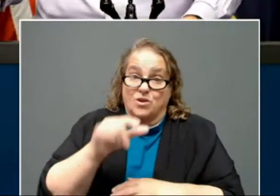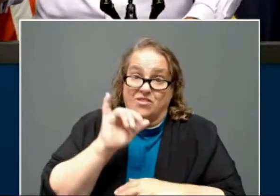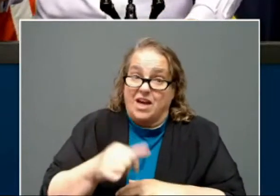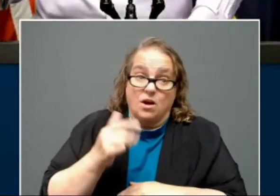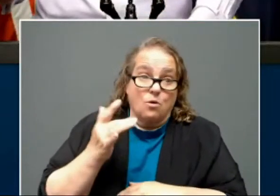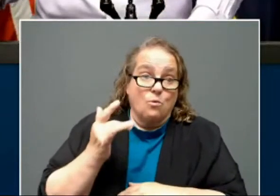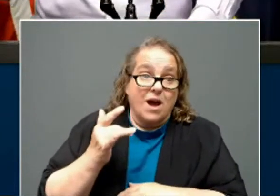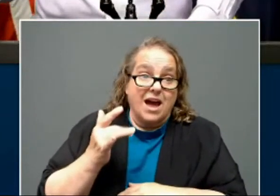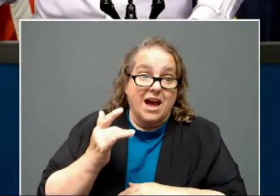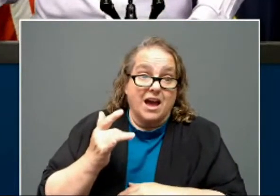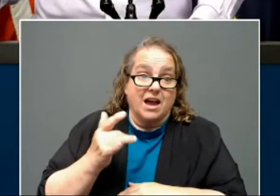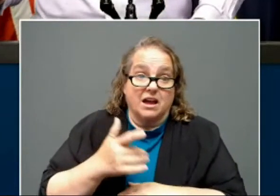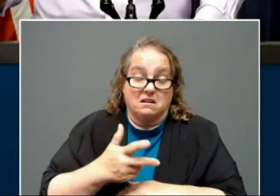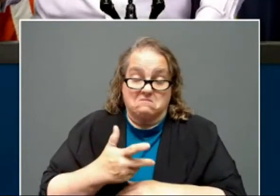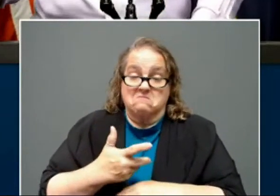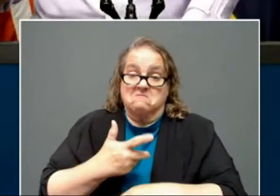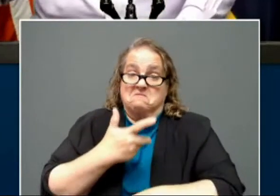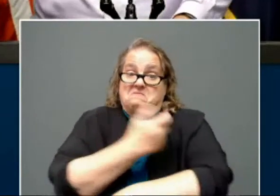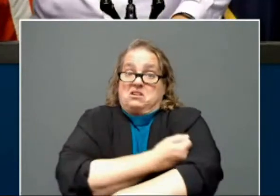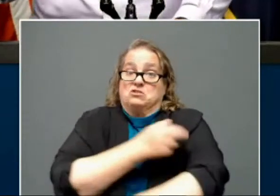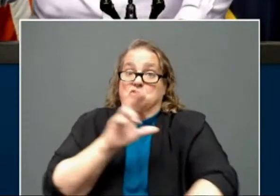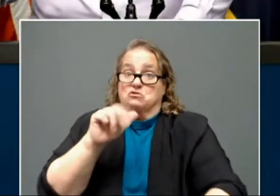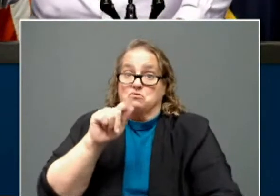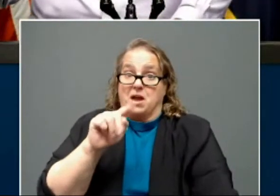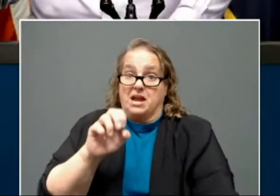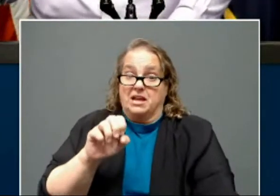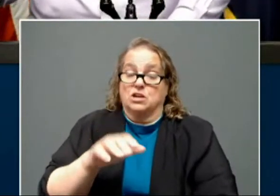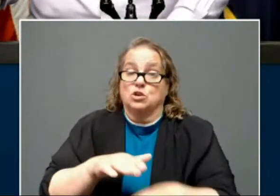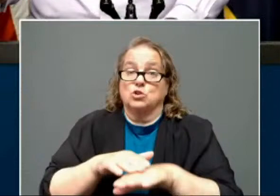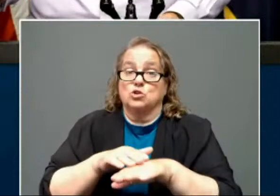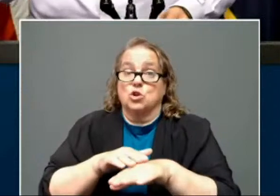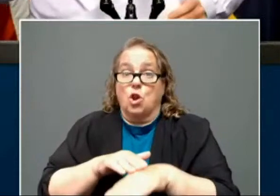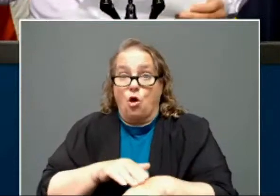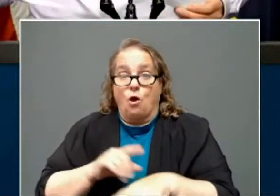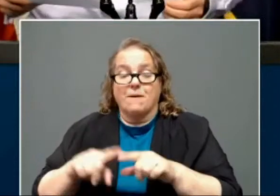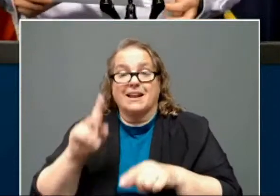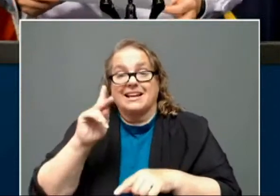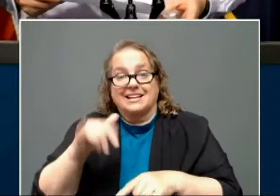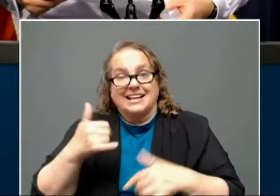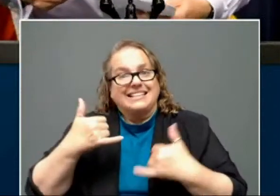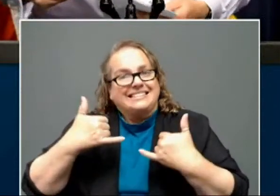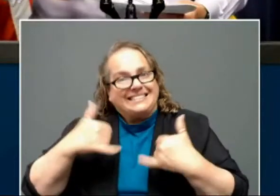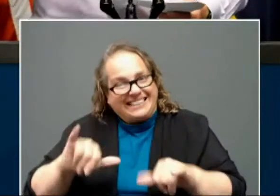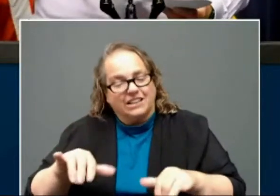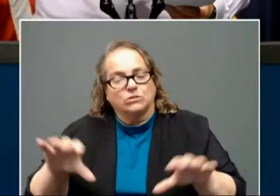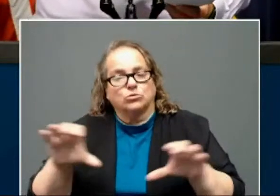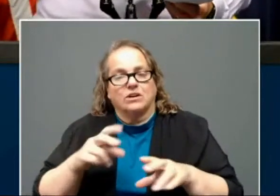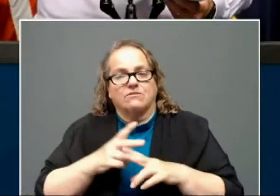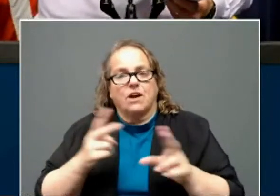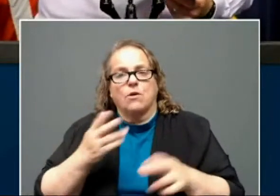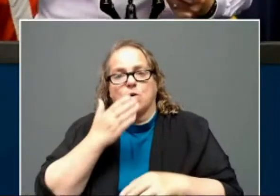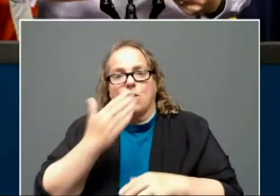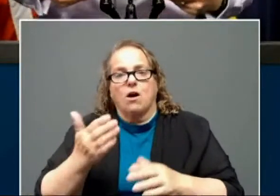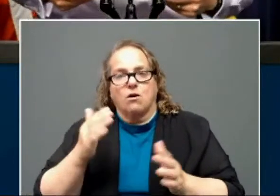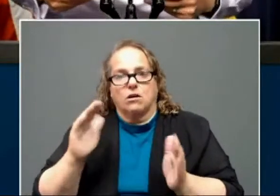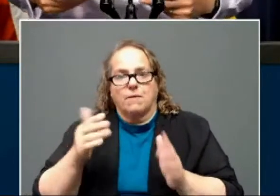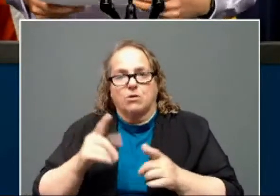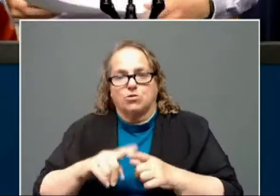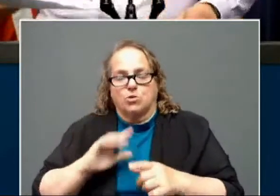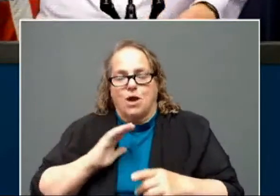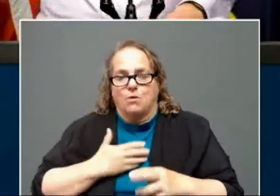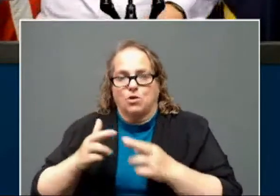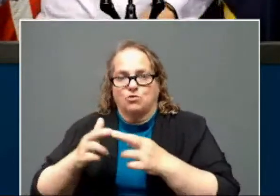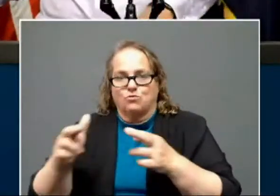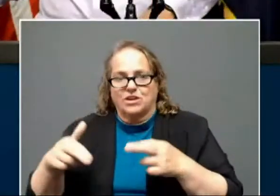the vaccination rate has slowed down, Kentucky continues to perform very well compared to our region and the nation. And James, the last